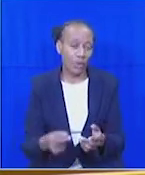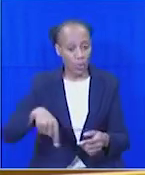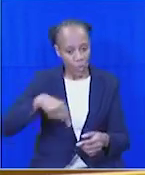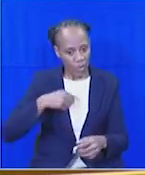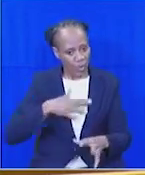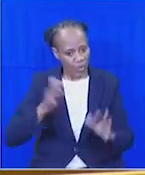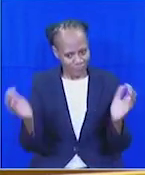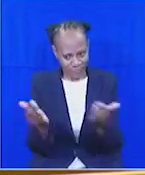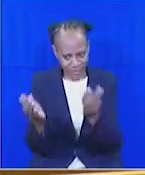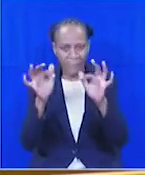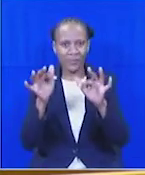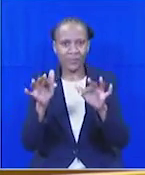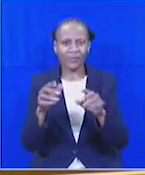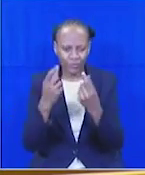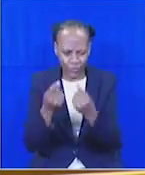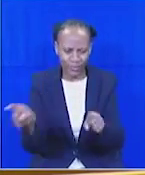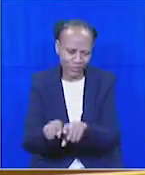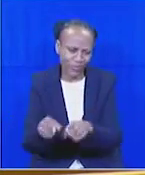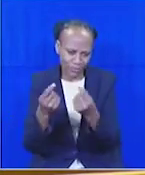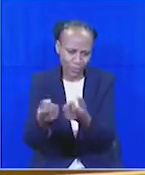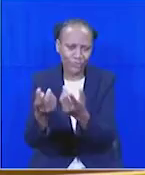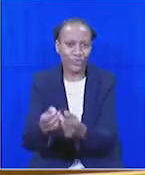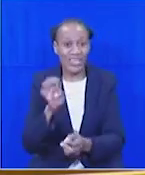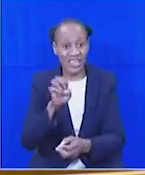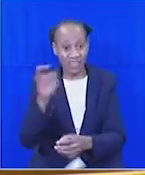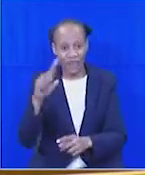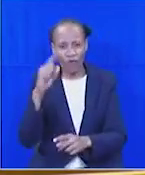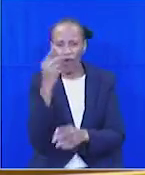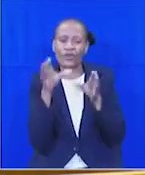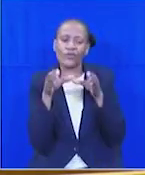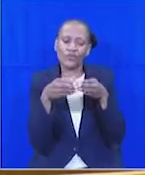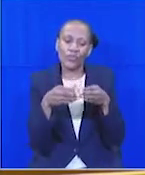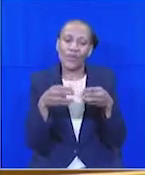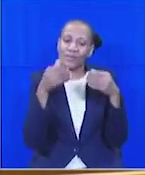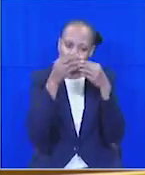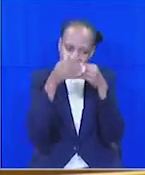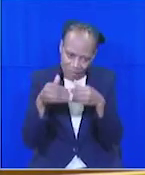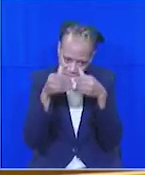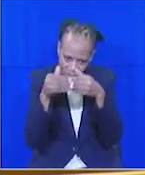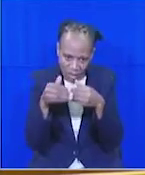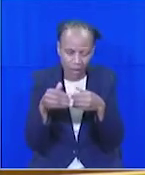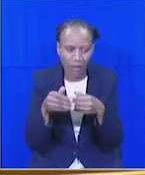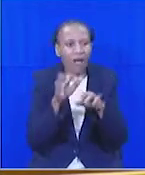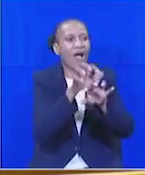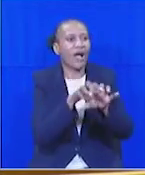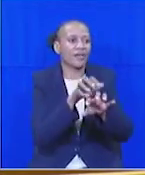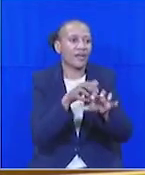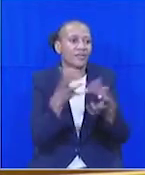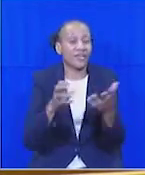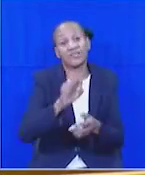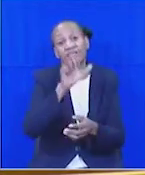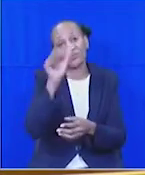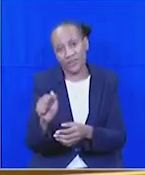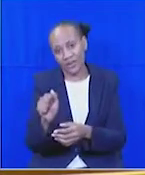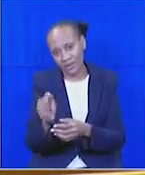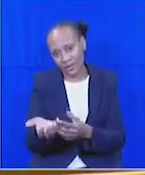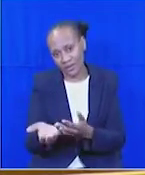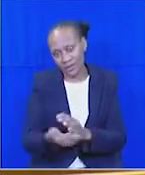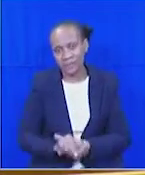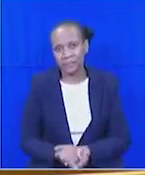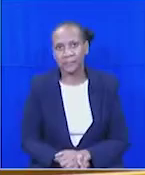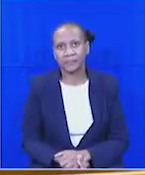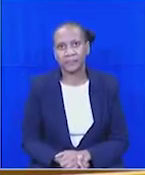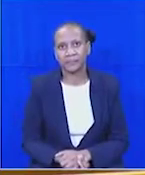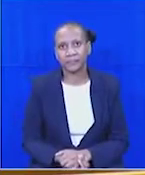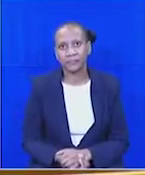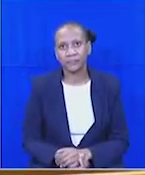doing so, as the EFF is the only party in this parliament that deeply cares about the state of agriculture, forestry, fisheries